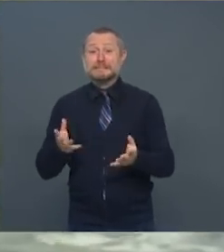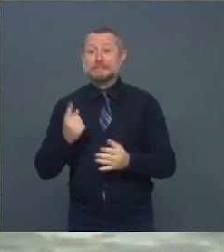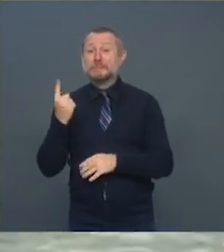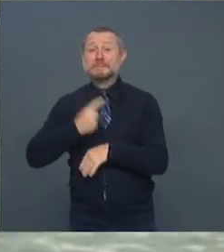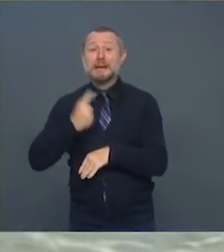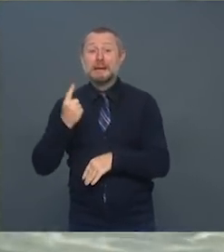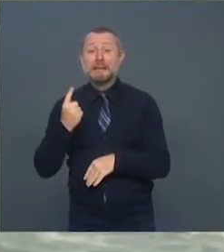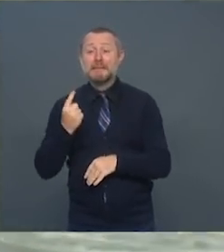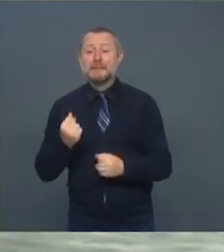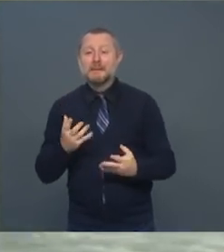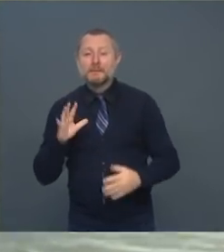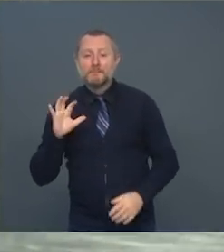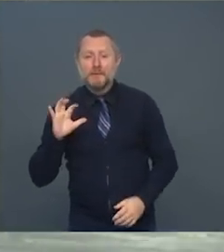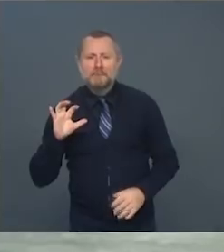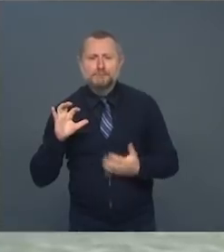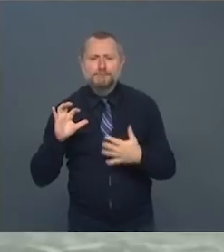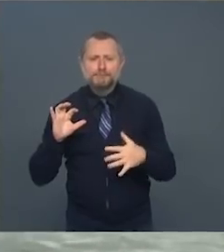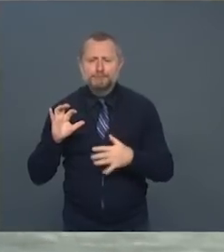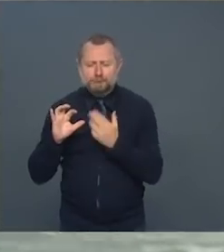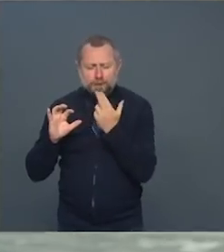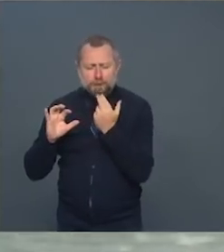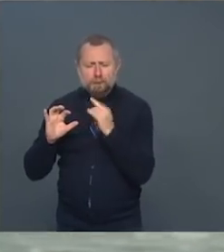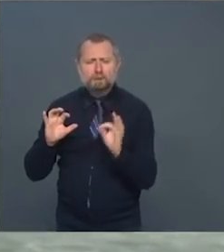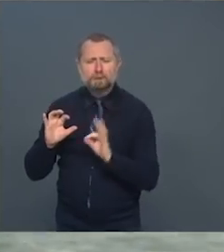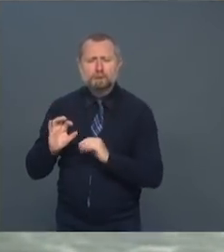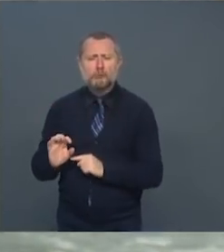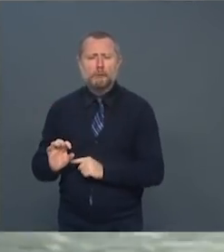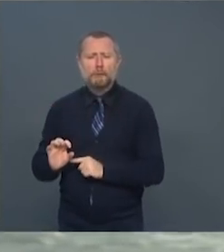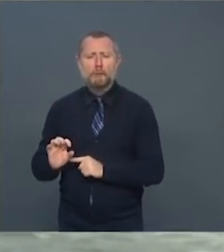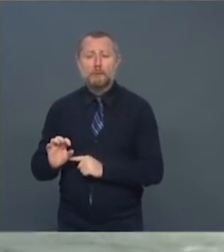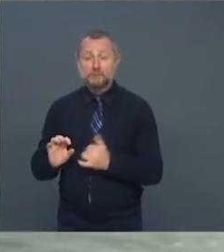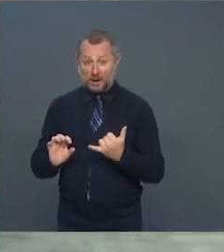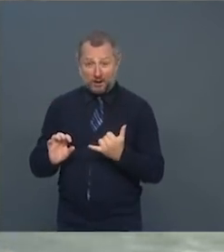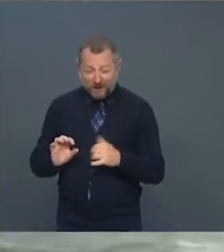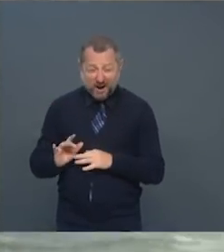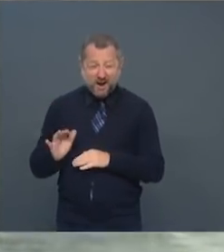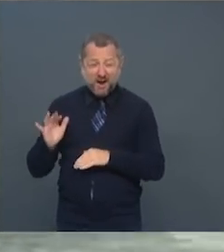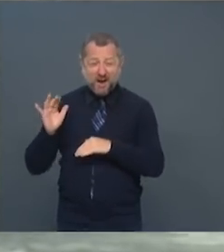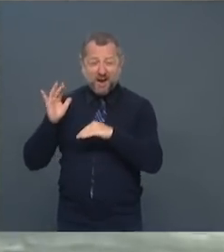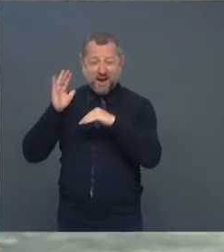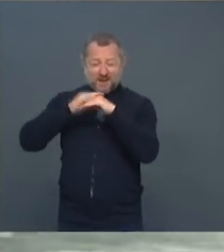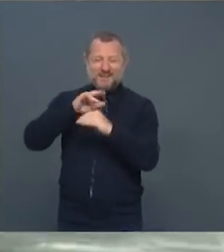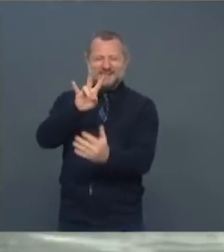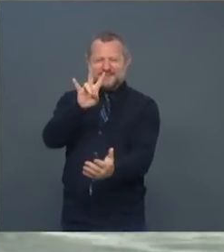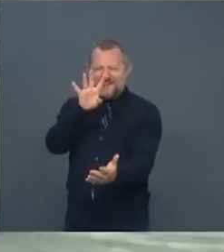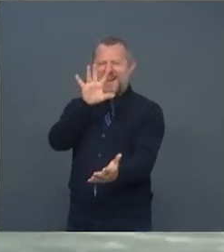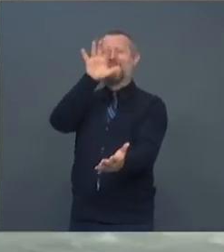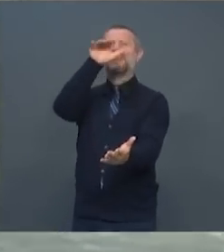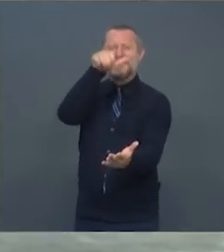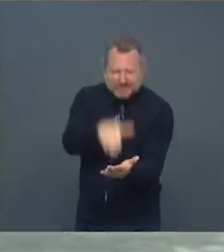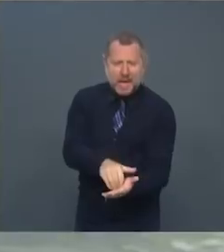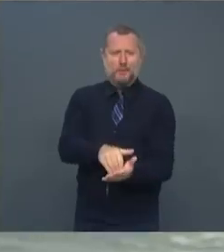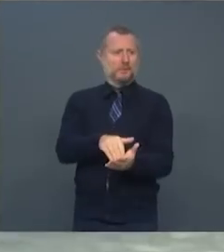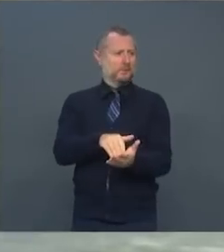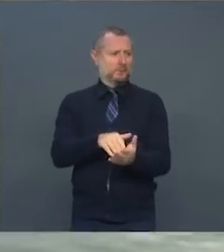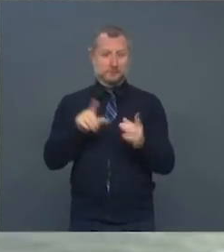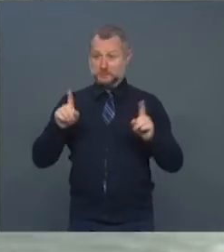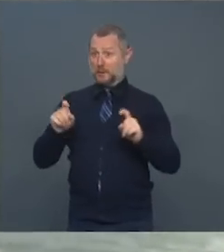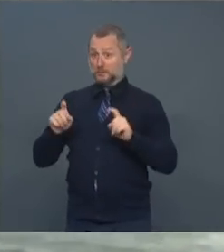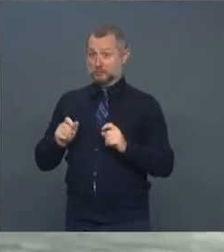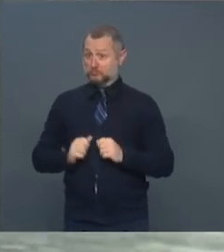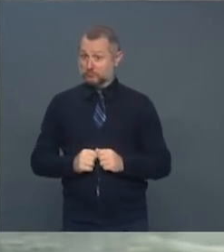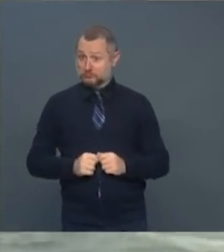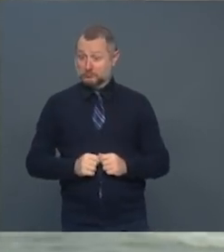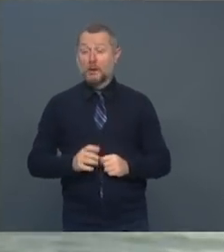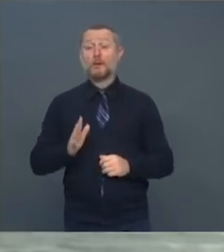day. 500. We're now up to 75,000 tests. No one had ever